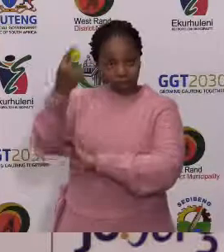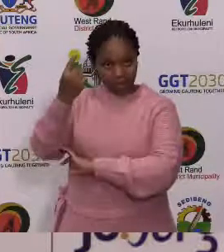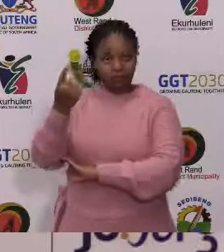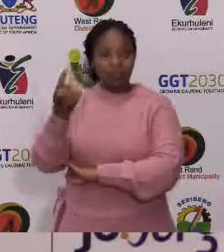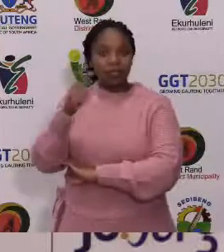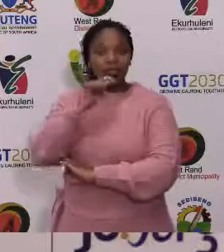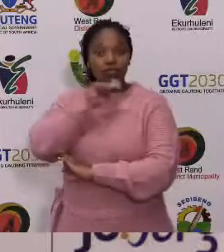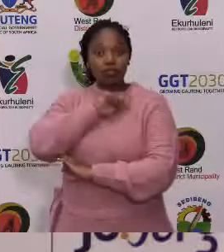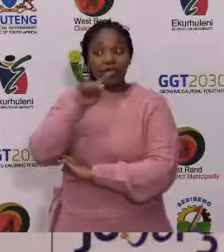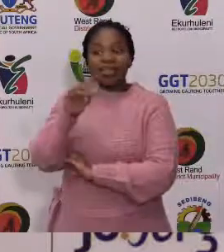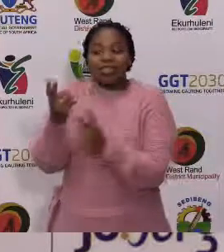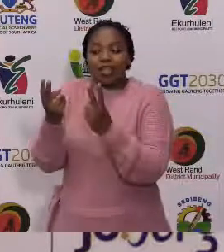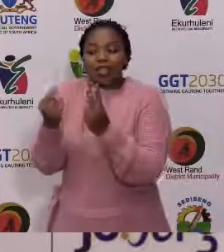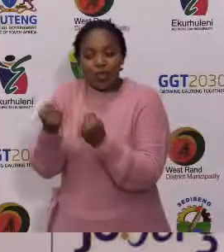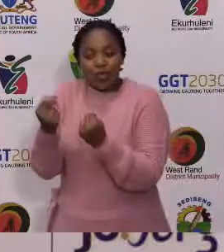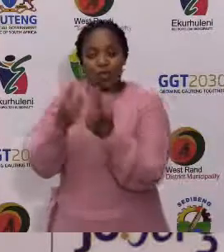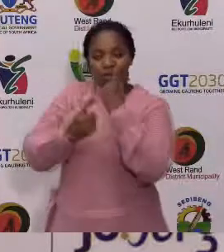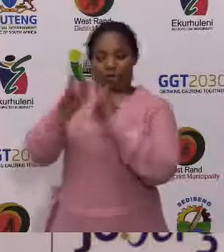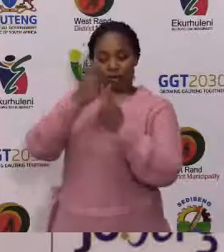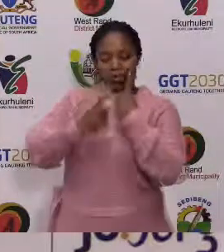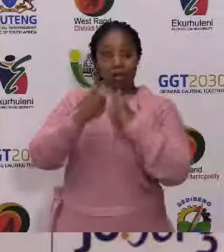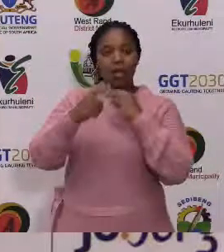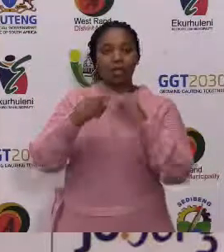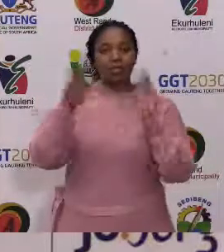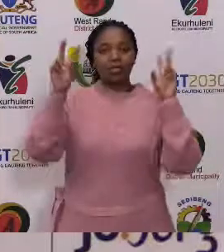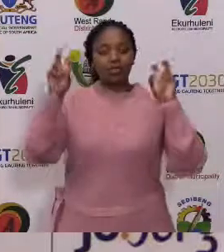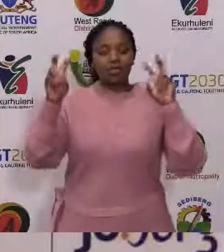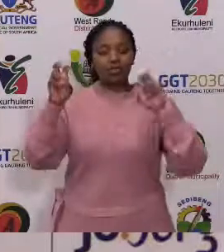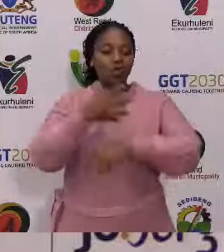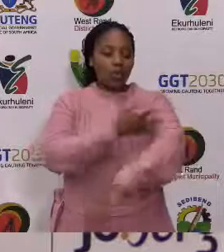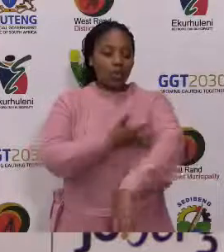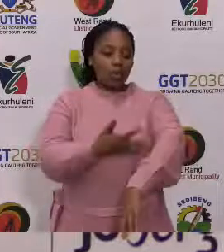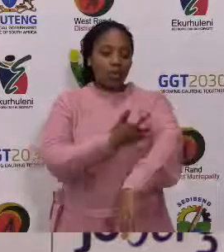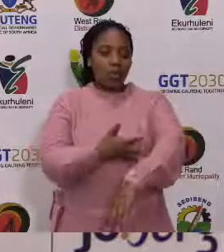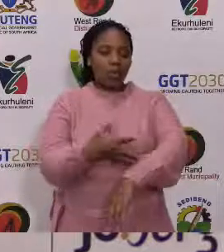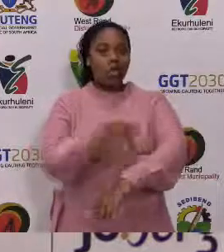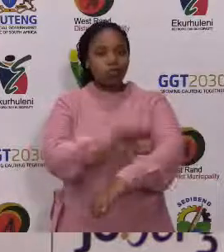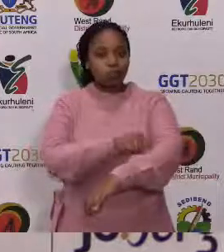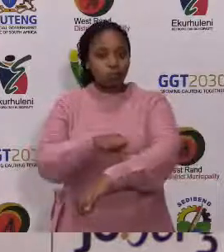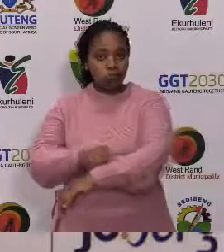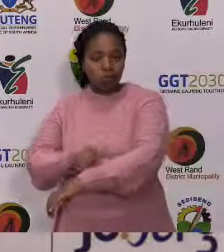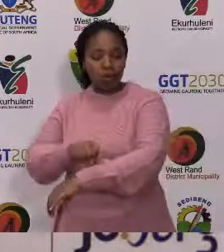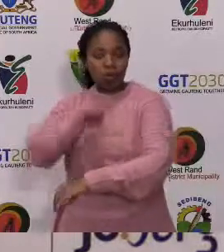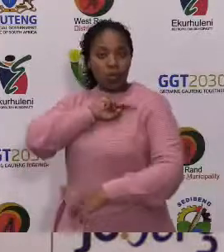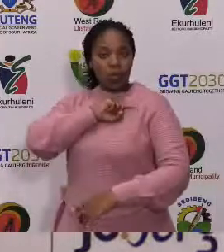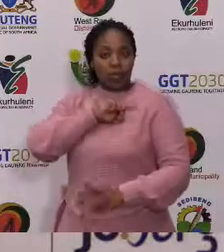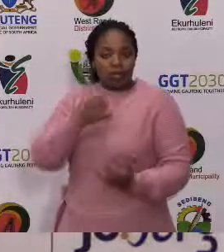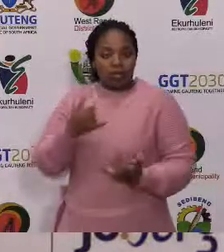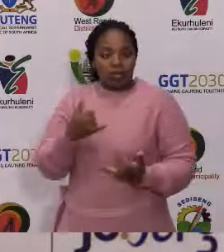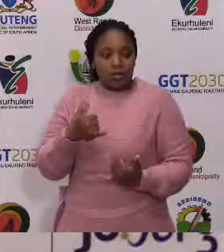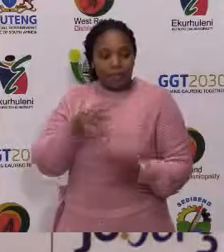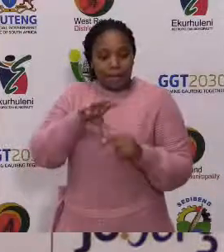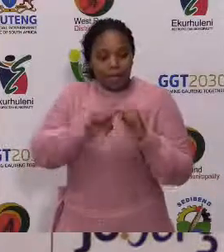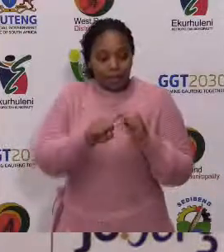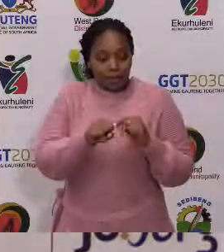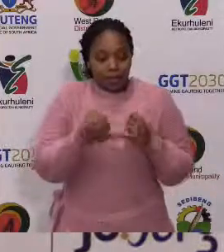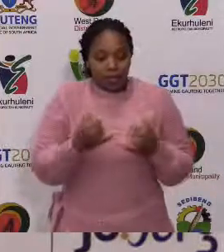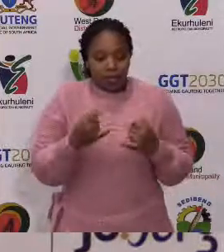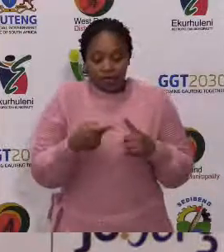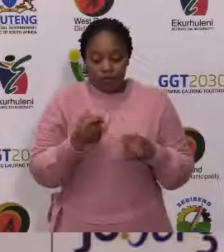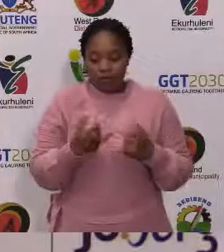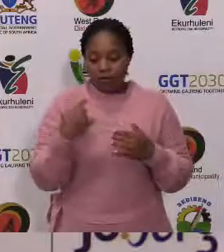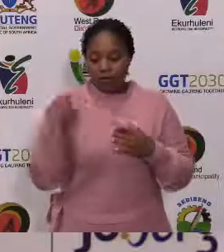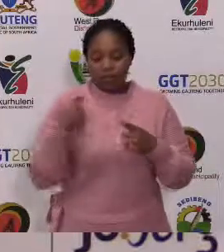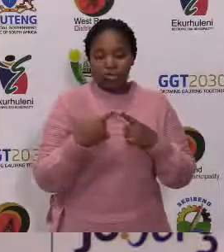It's a new question that has arisen, and it revolves around that period of it was